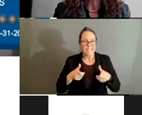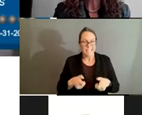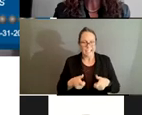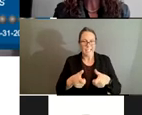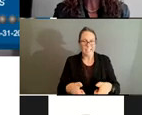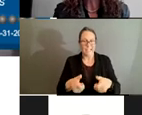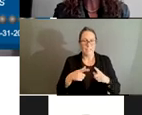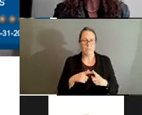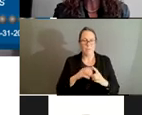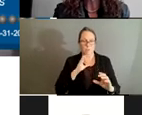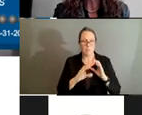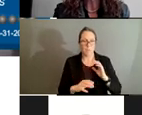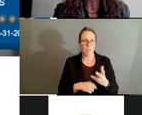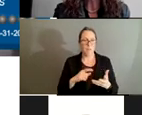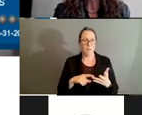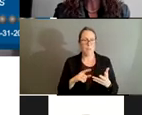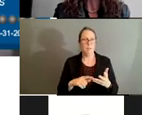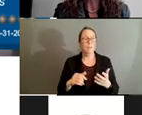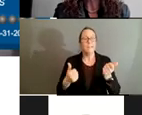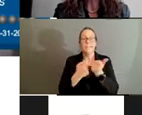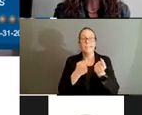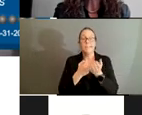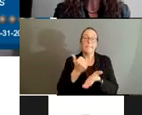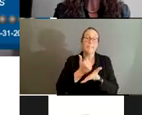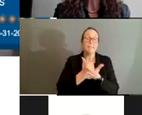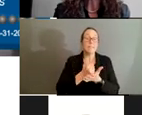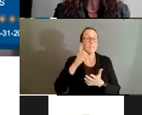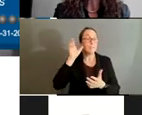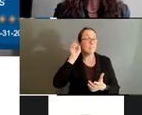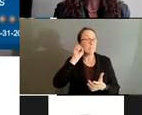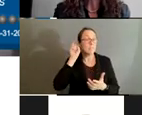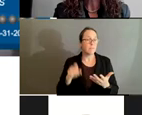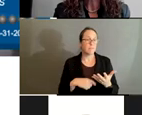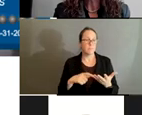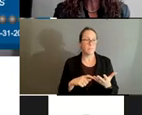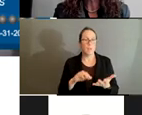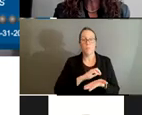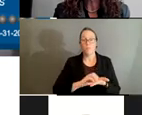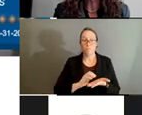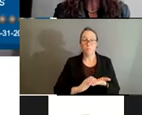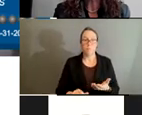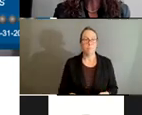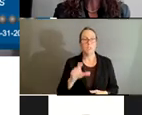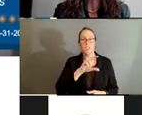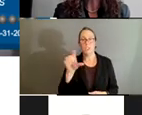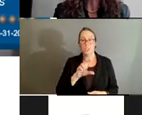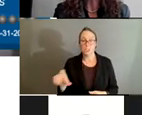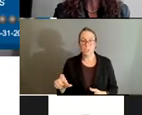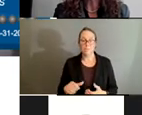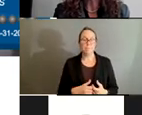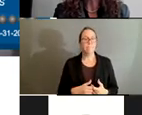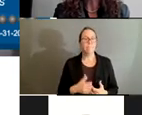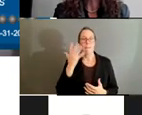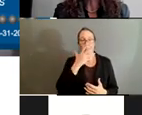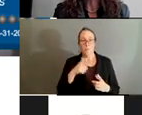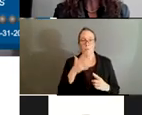communicate, assistive listening device, Braille, large print, face-to-face assistance with a reader